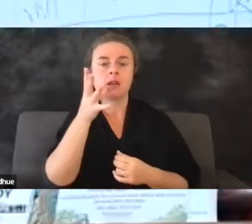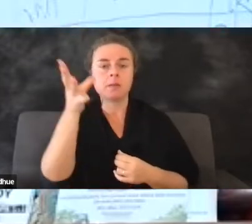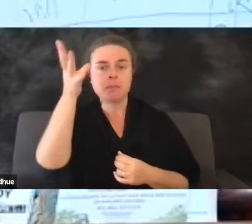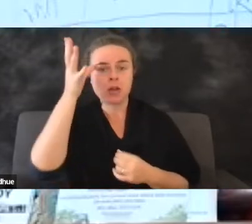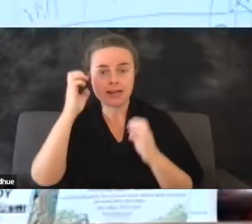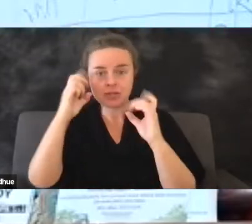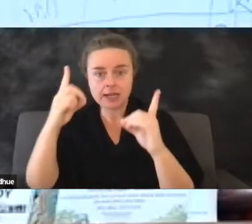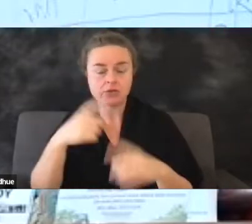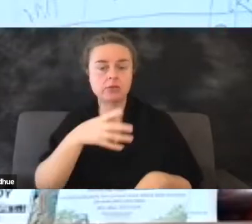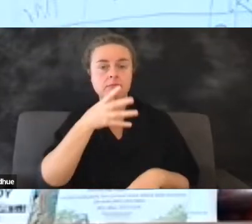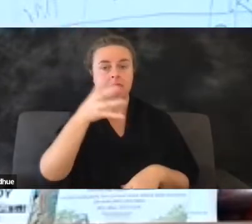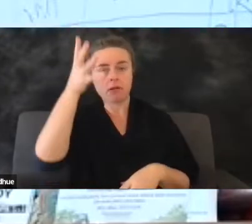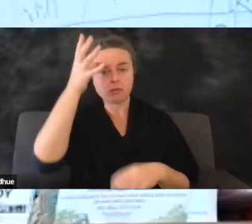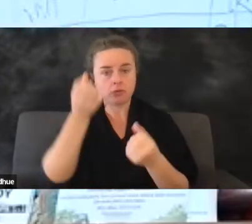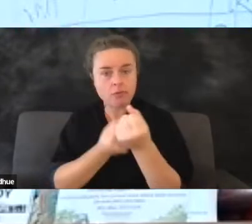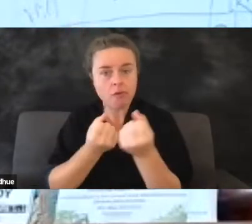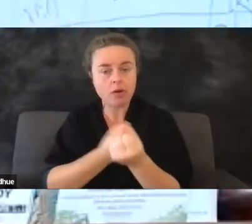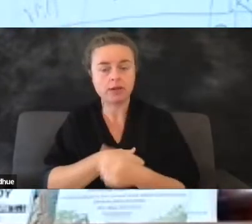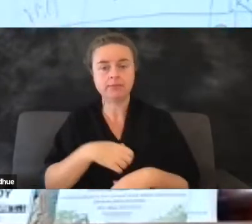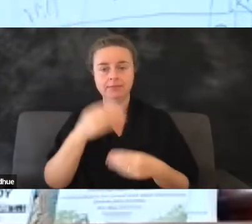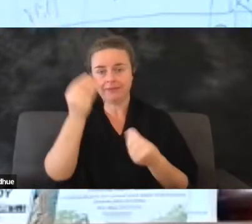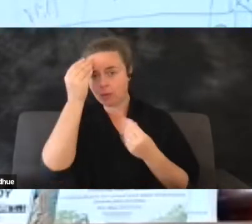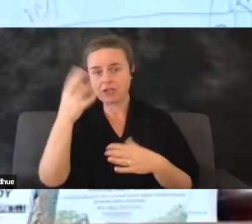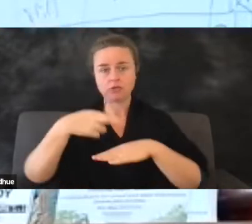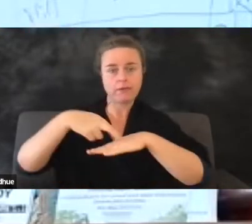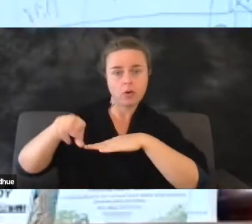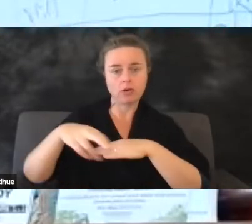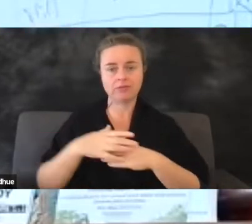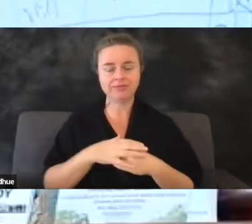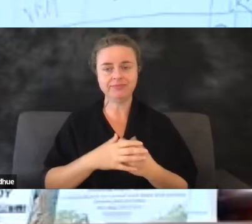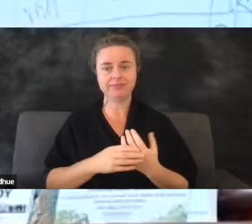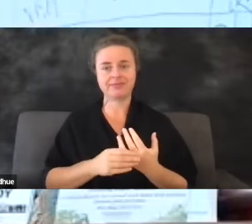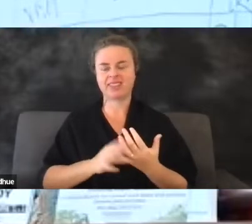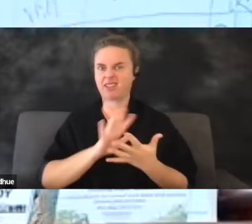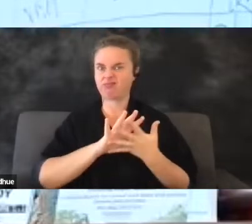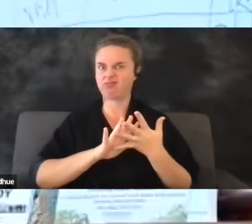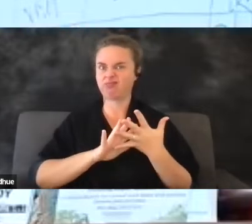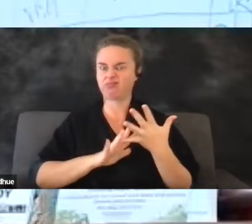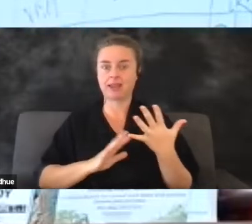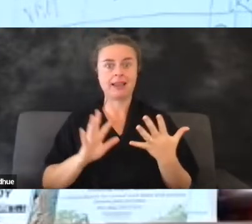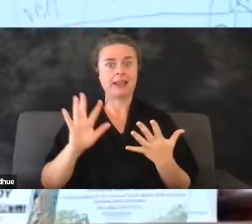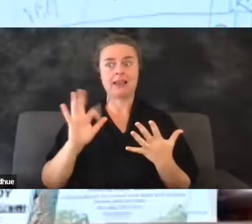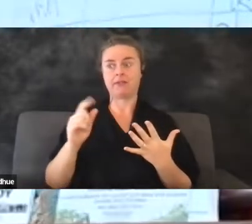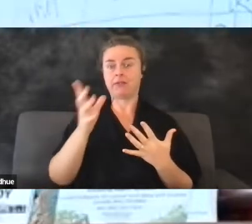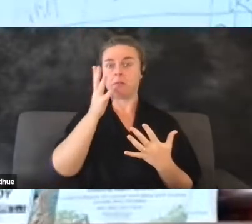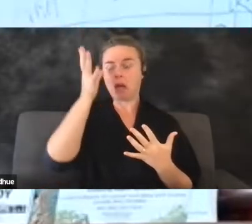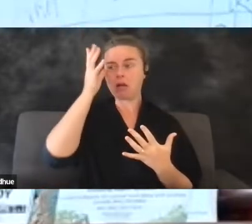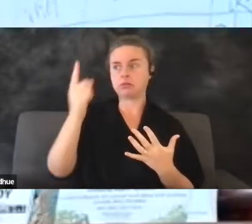support, information and referral. So if we don't do it, we'll be able to plug families into someone who